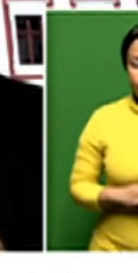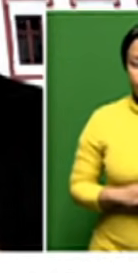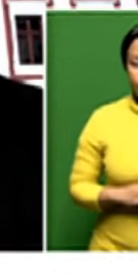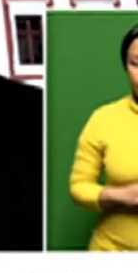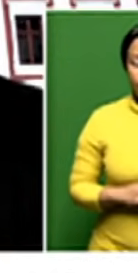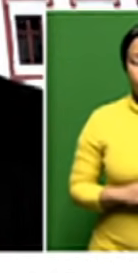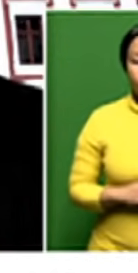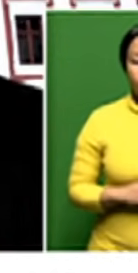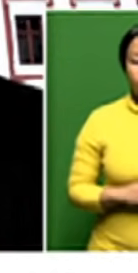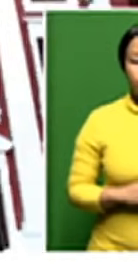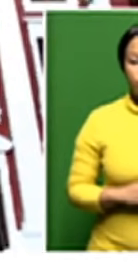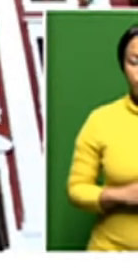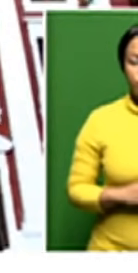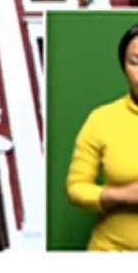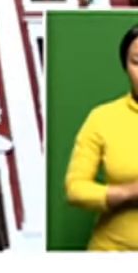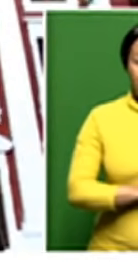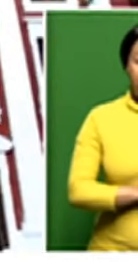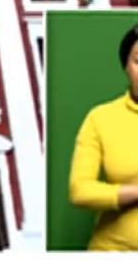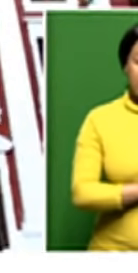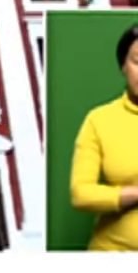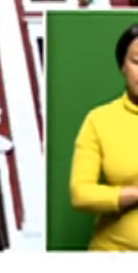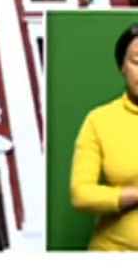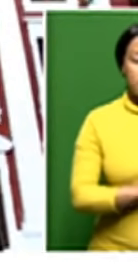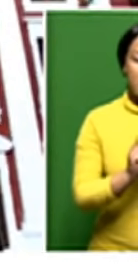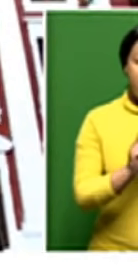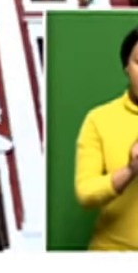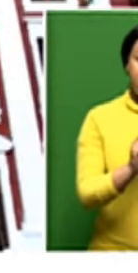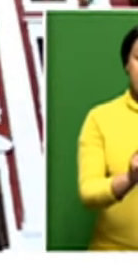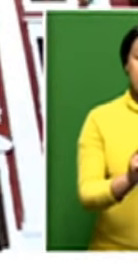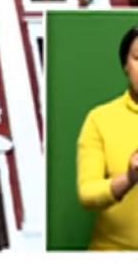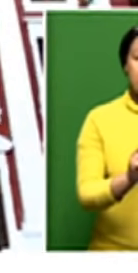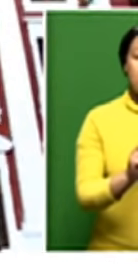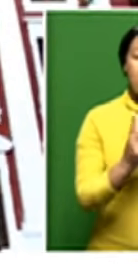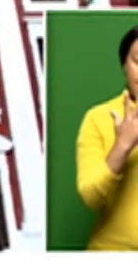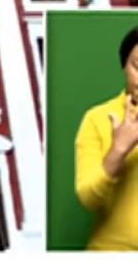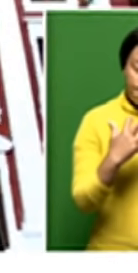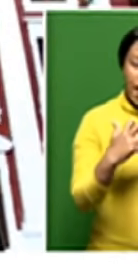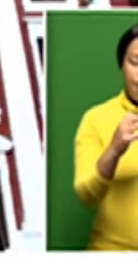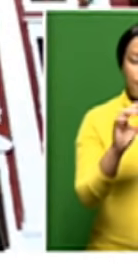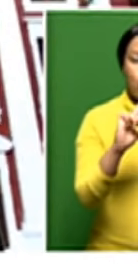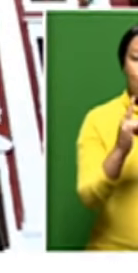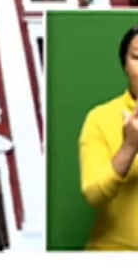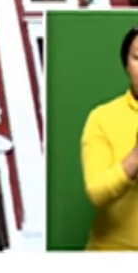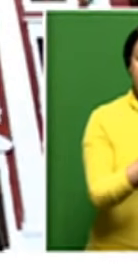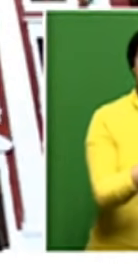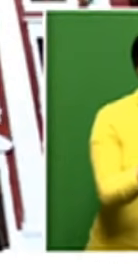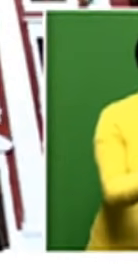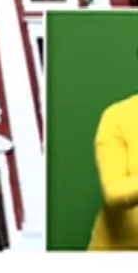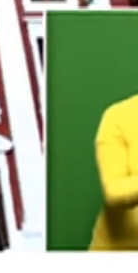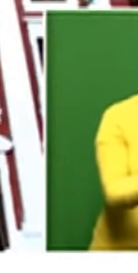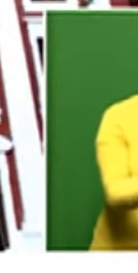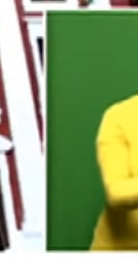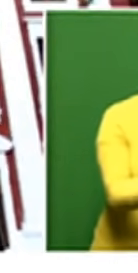Firstly, Leanne, the visit by the parliamentary committees to Gauteng and KwaZulu-Natal last